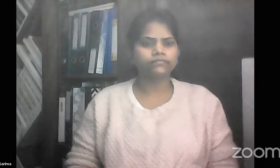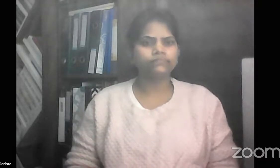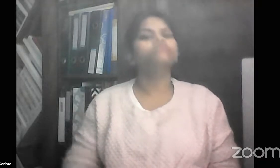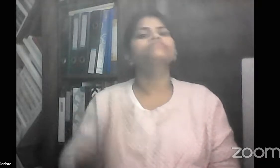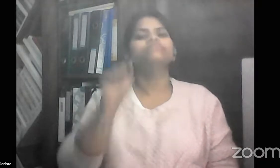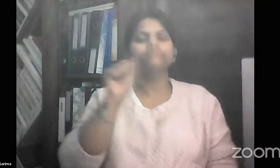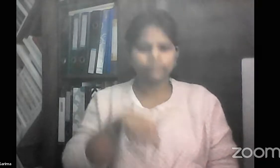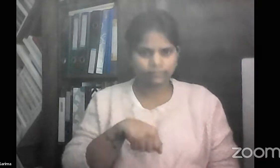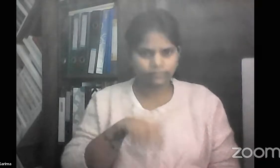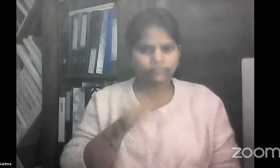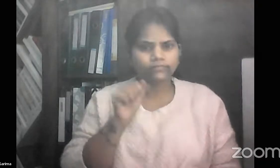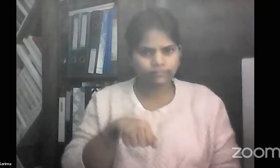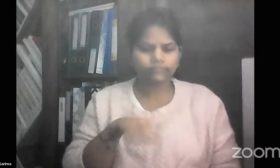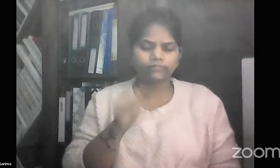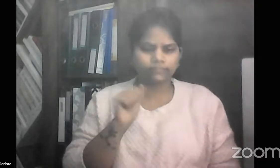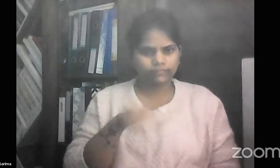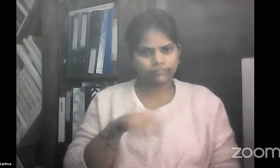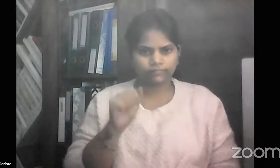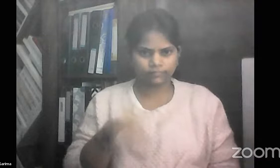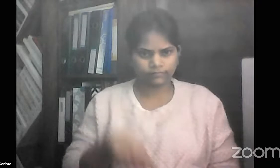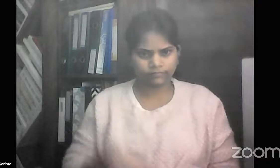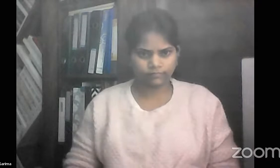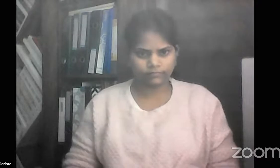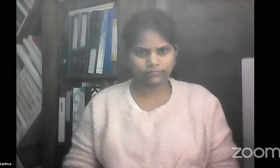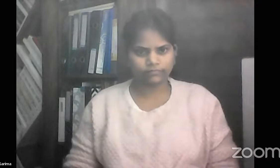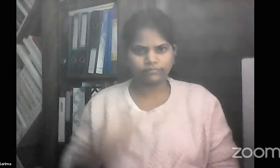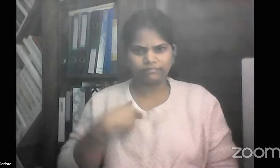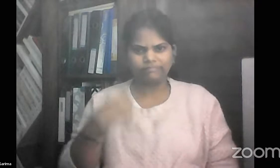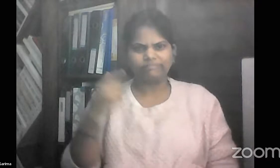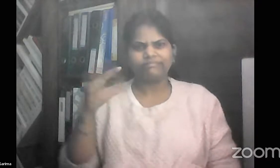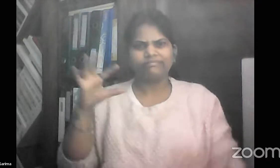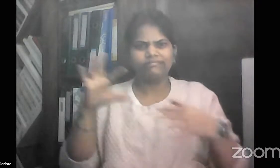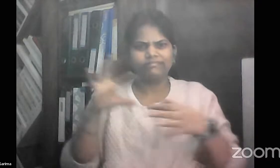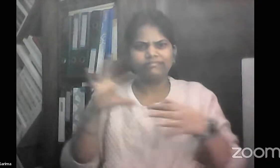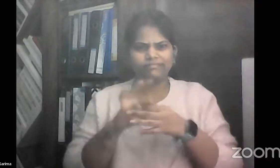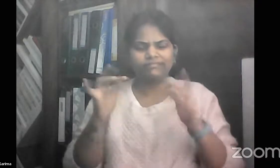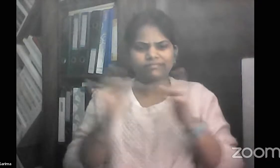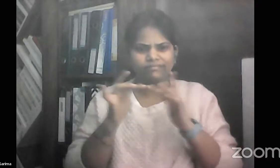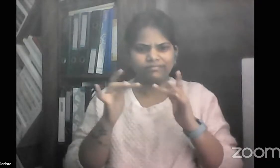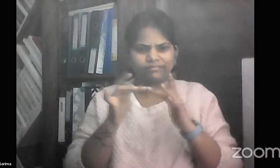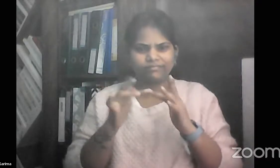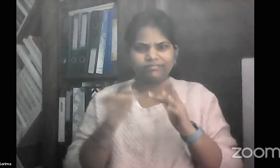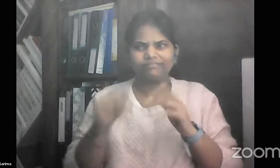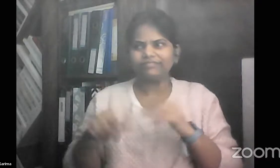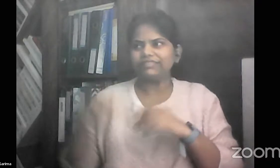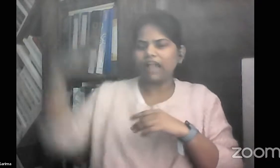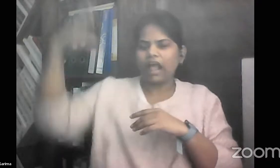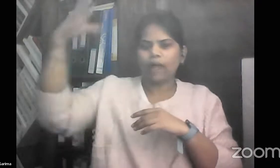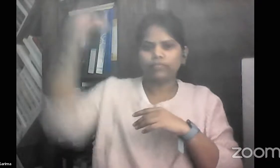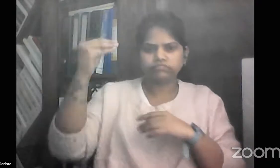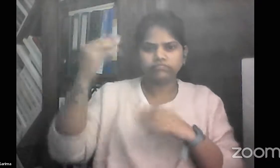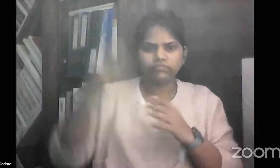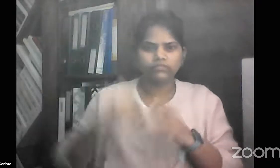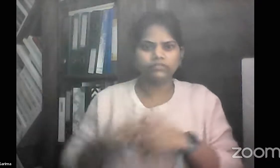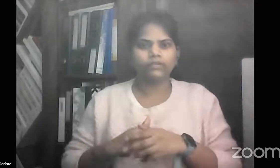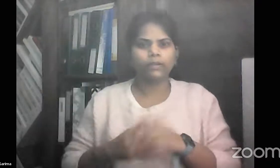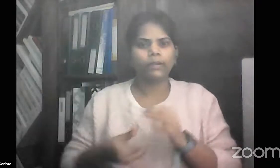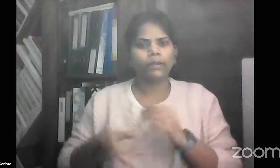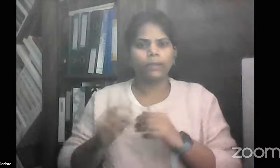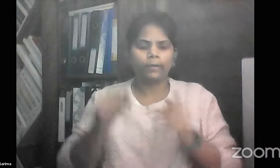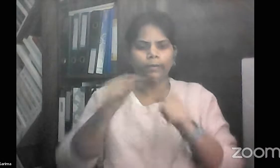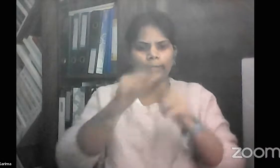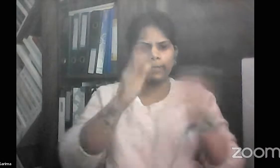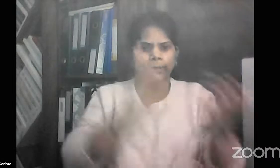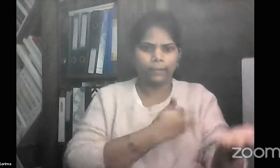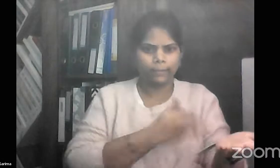Yes, you are. Yeah, I just lost connection because it's power cut here. So I'll just read this poem. When I consider how